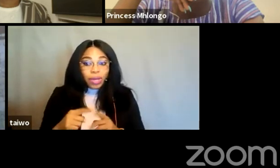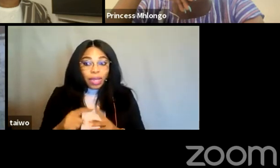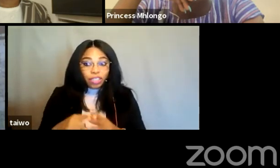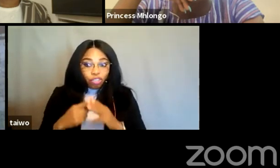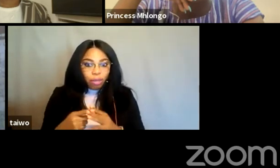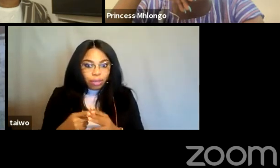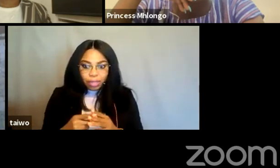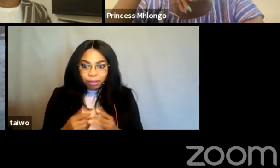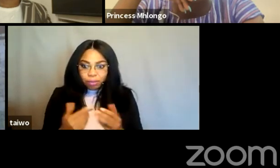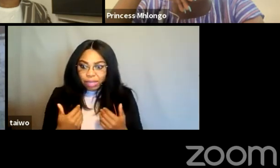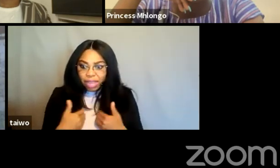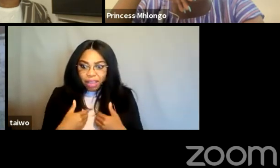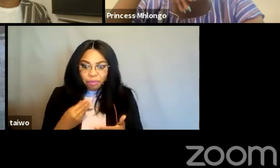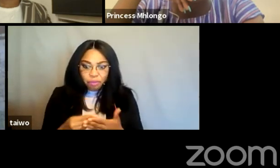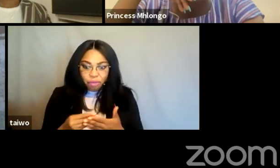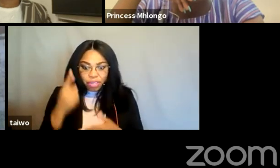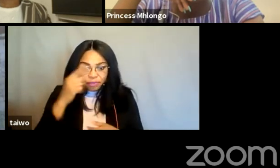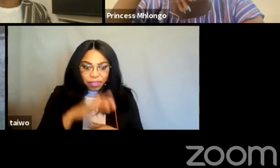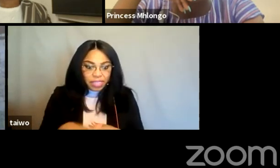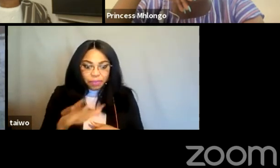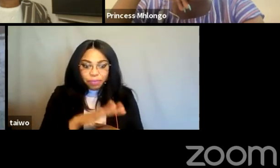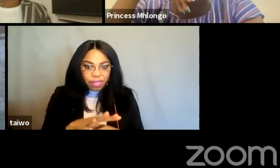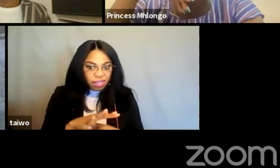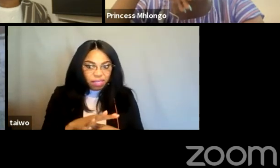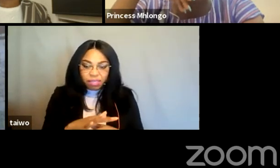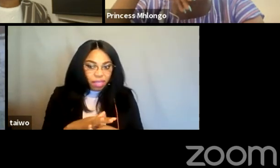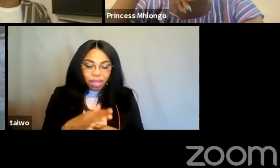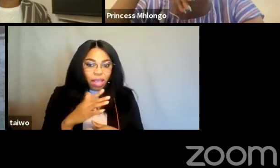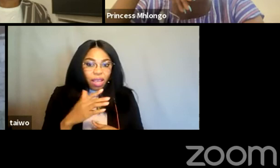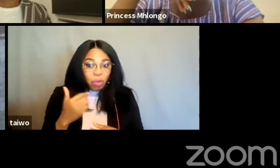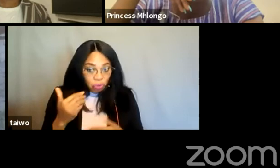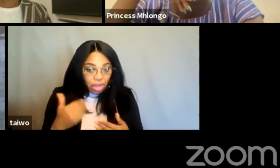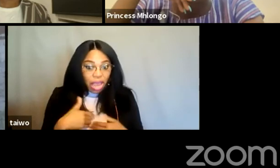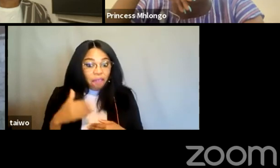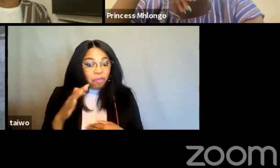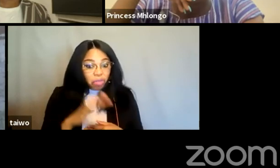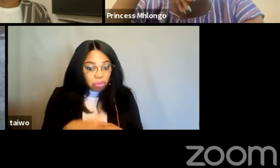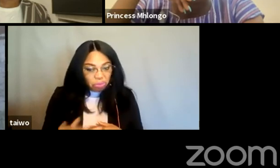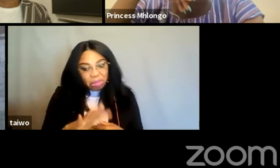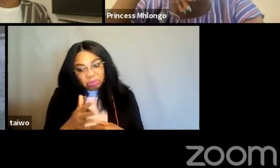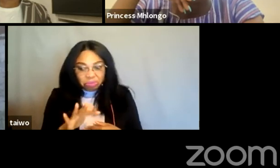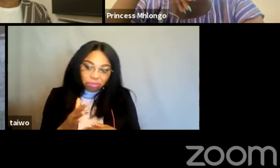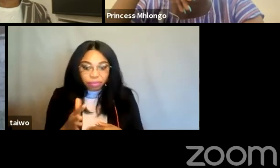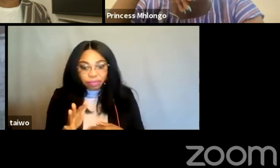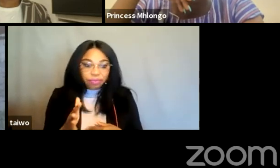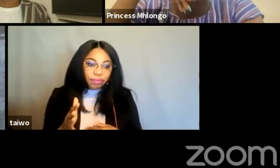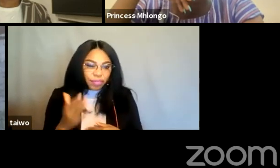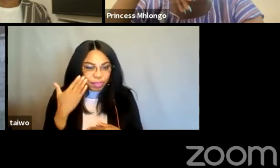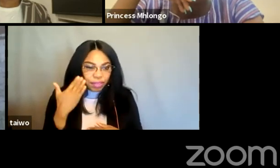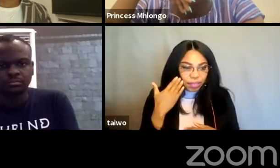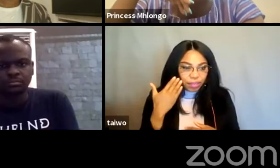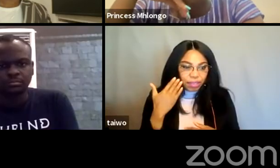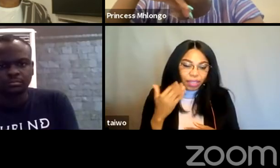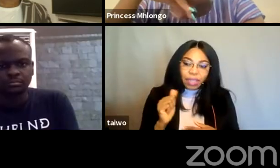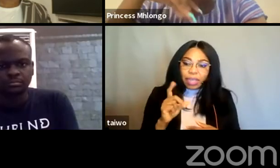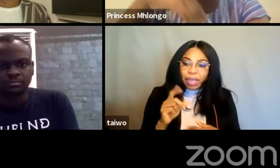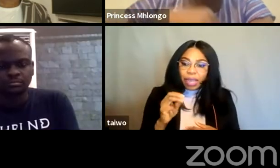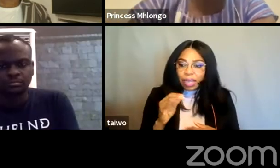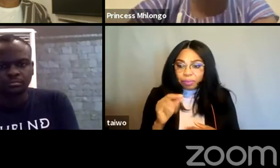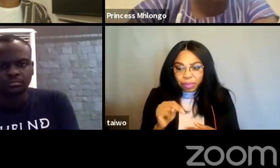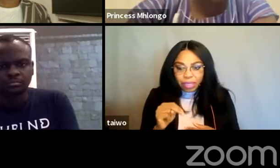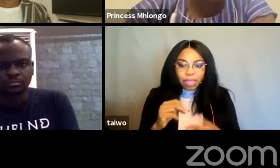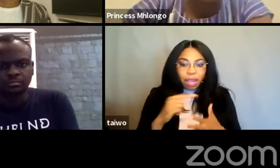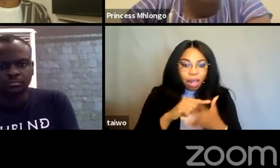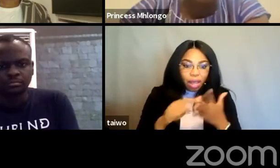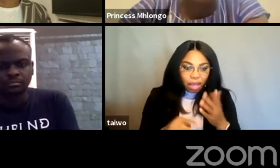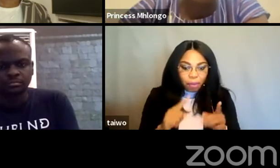have money to have a space. And we have space that sort of like, you know, administrative and all that, but